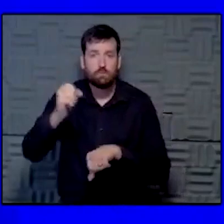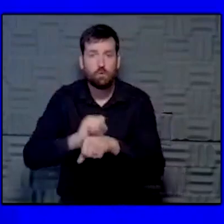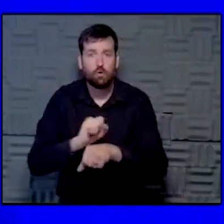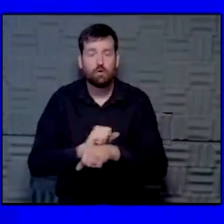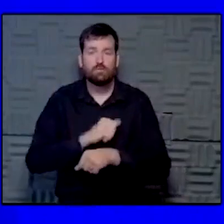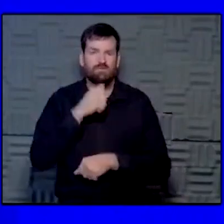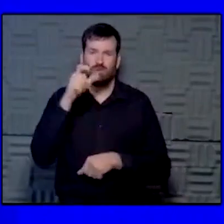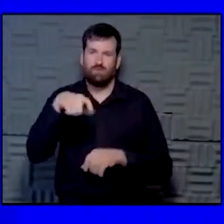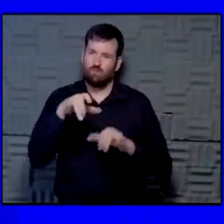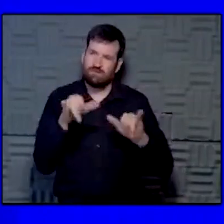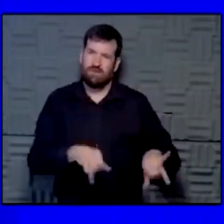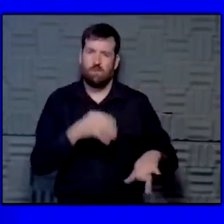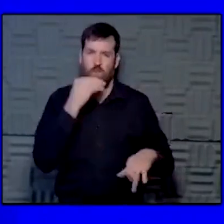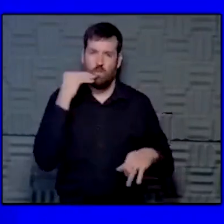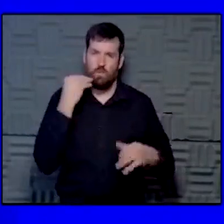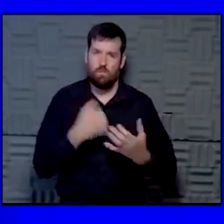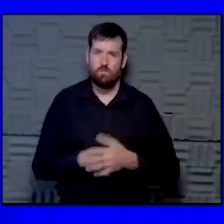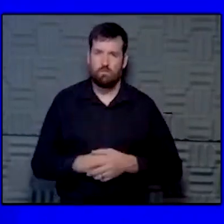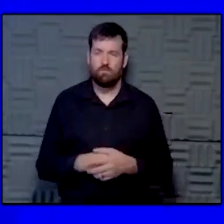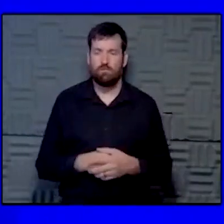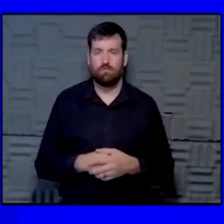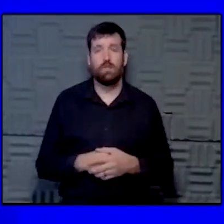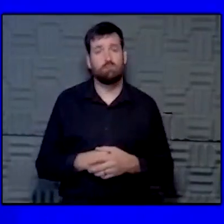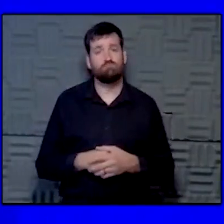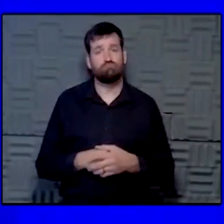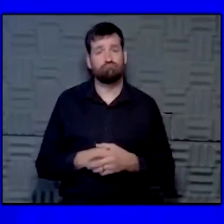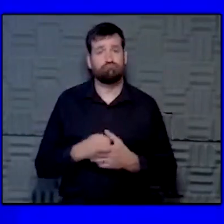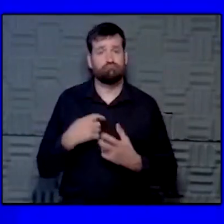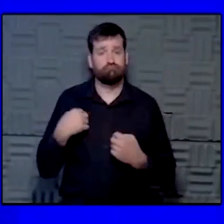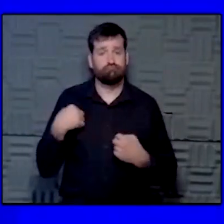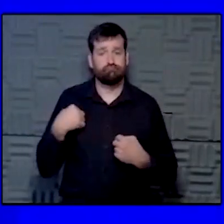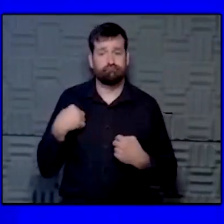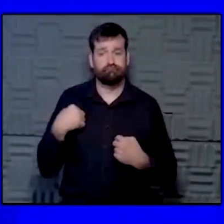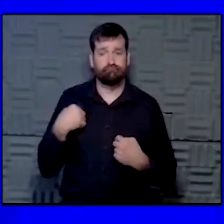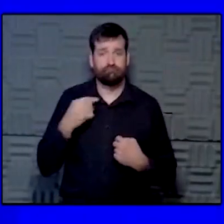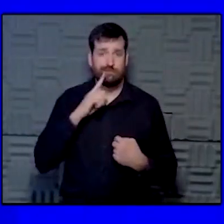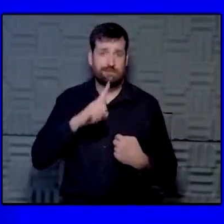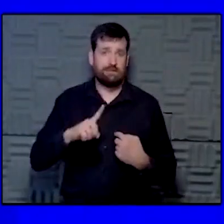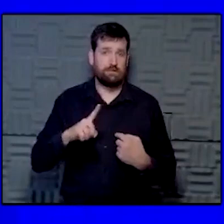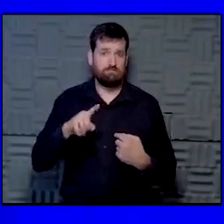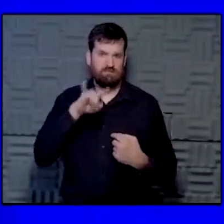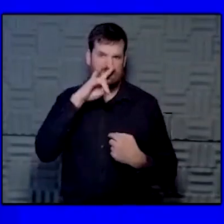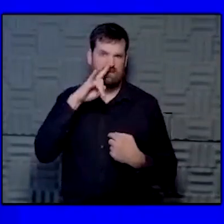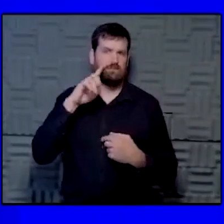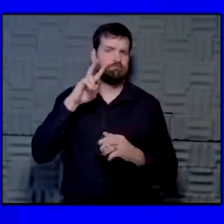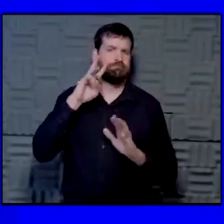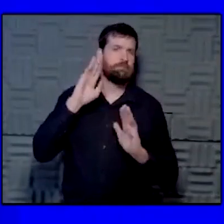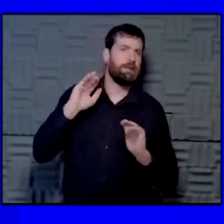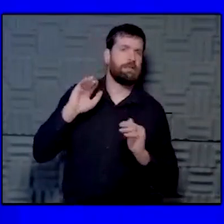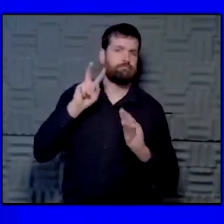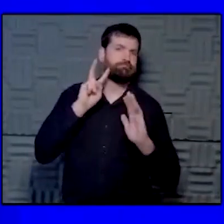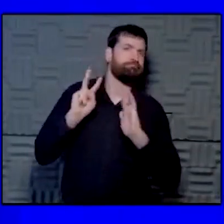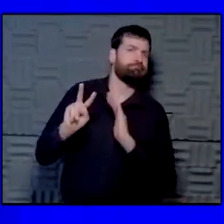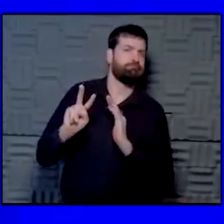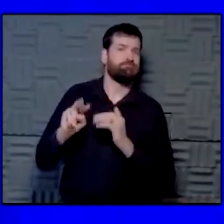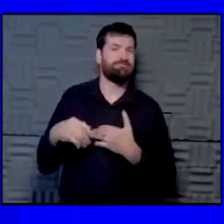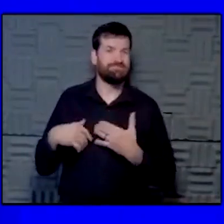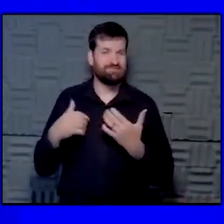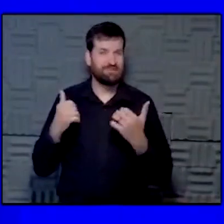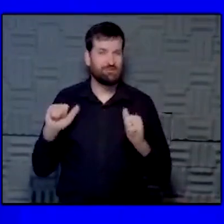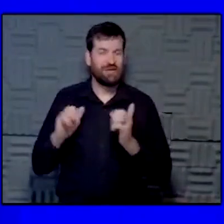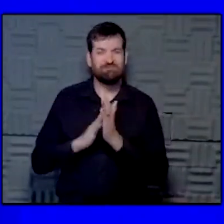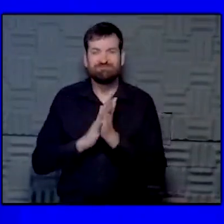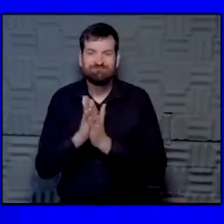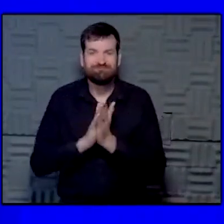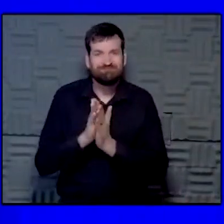home and watch their kids and all of that as well. So overall the kids are they knew this was coming, and I think they do try to get